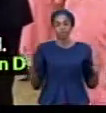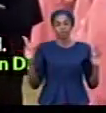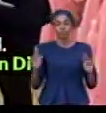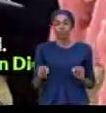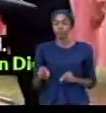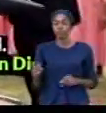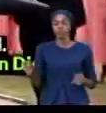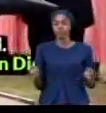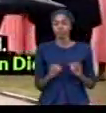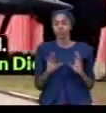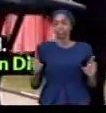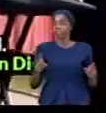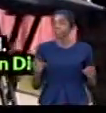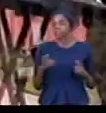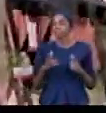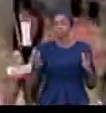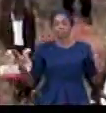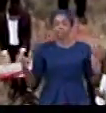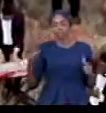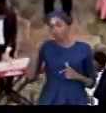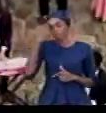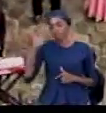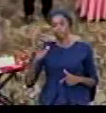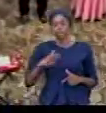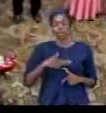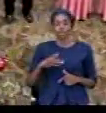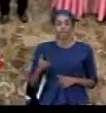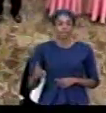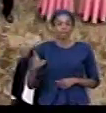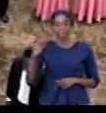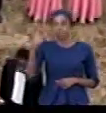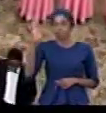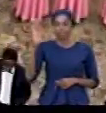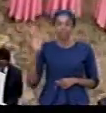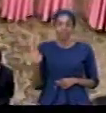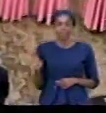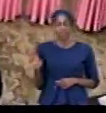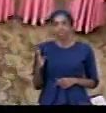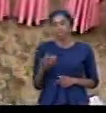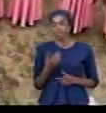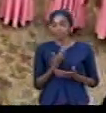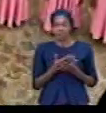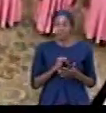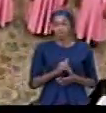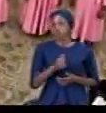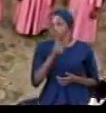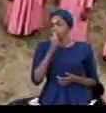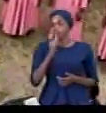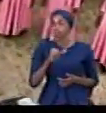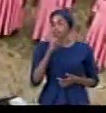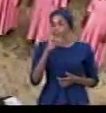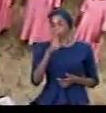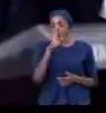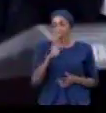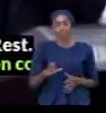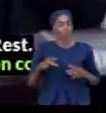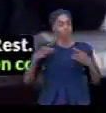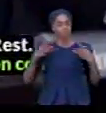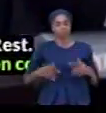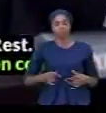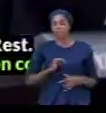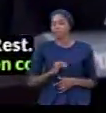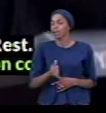my God. Well, I'm not gonna be discouraged. No, not gonna be depressed.